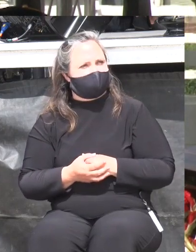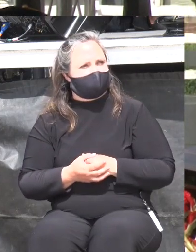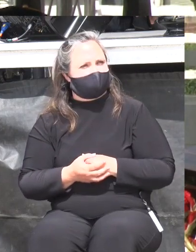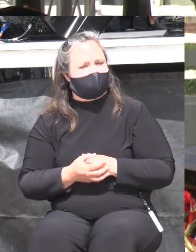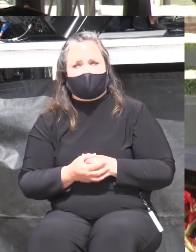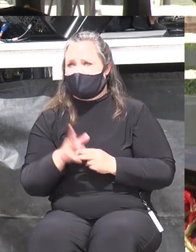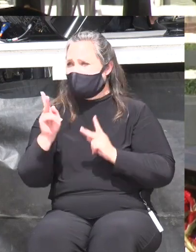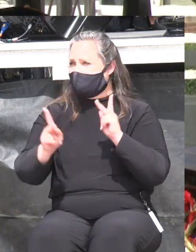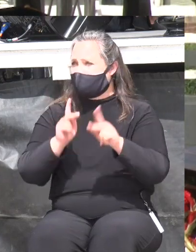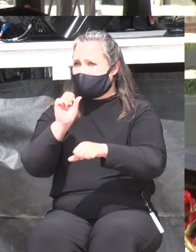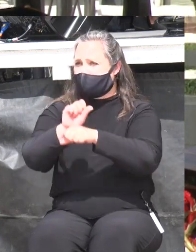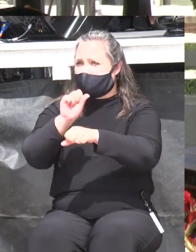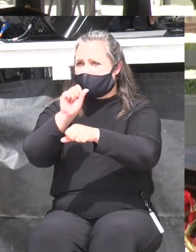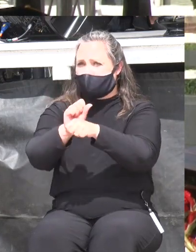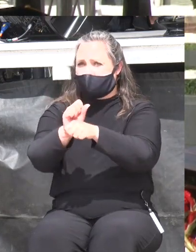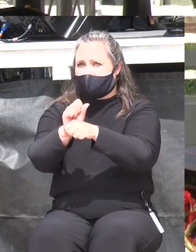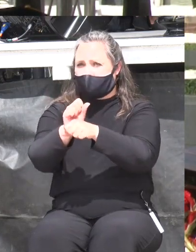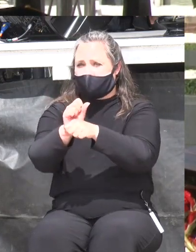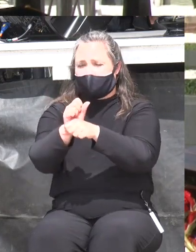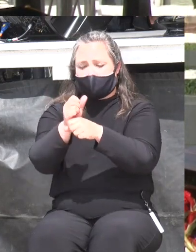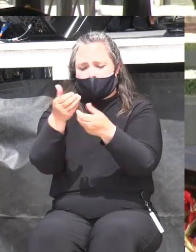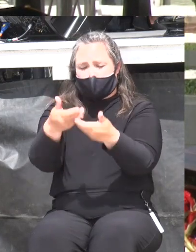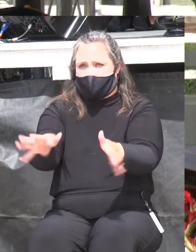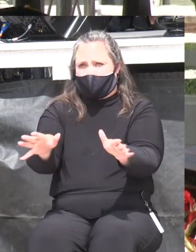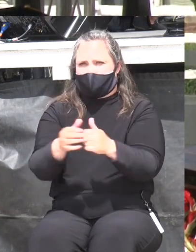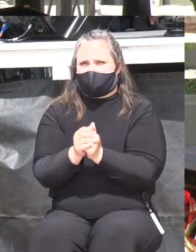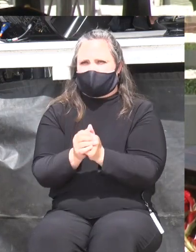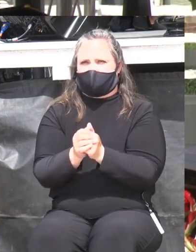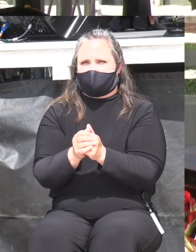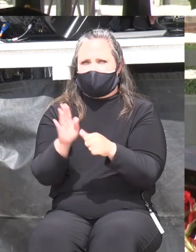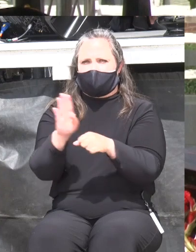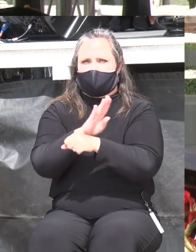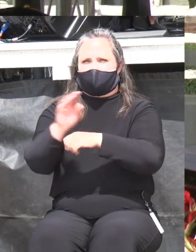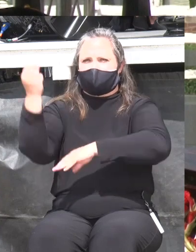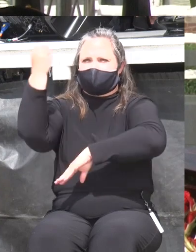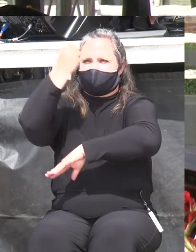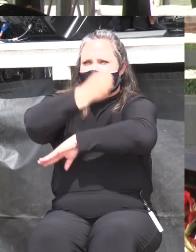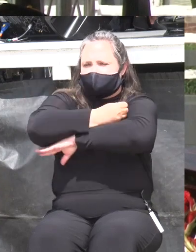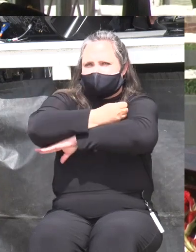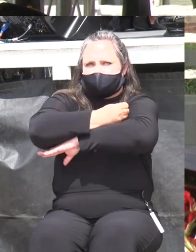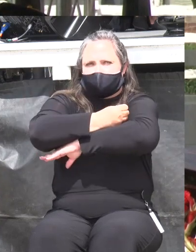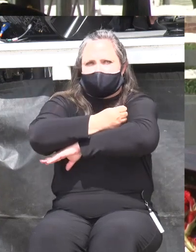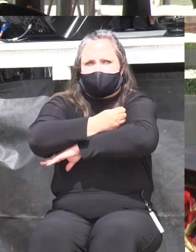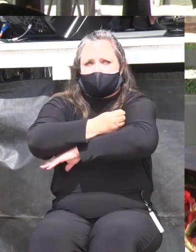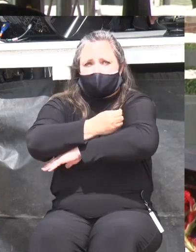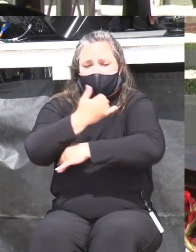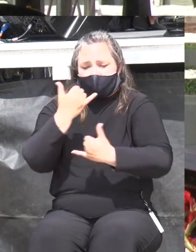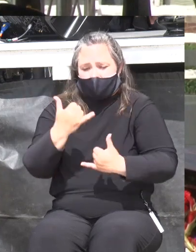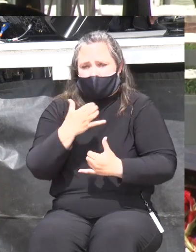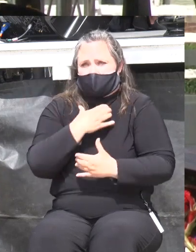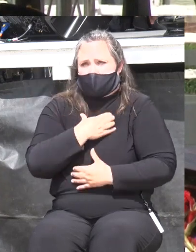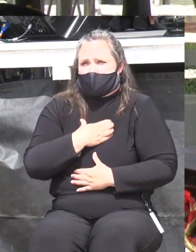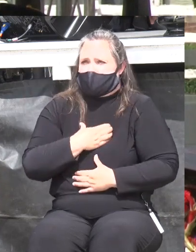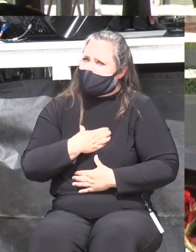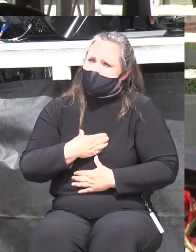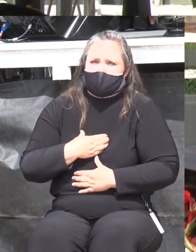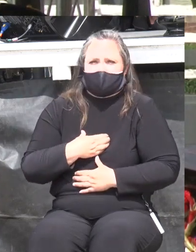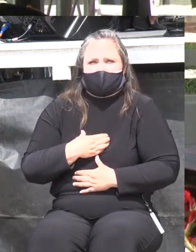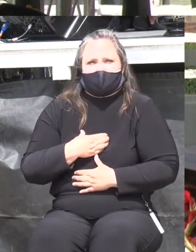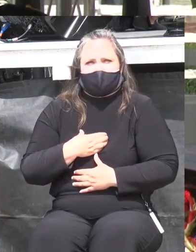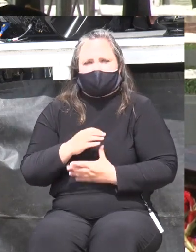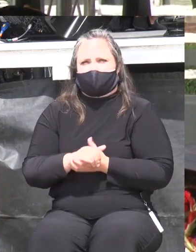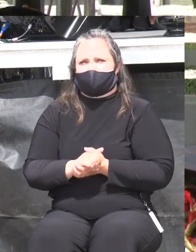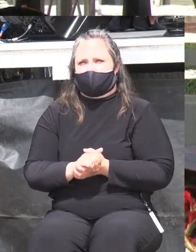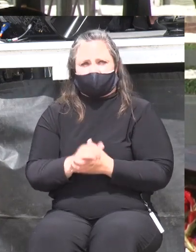their job or closed their business and can't feed their families. Today is not just about your